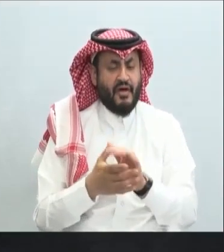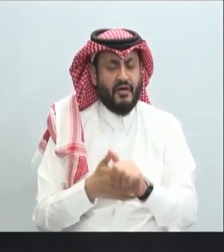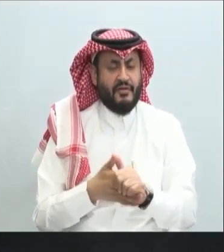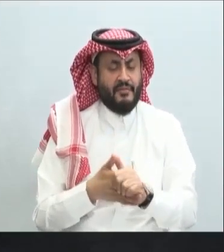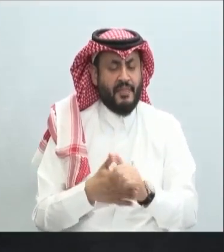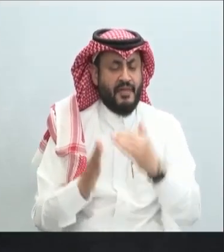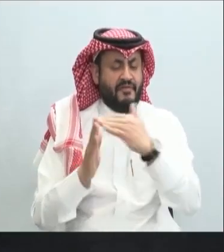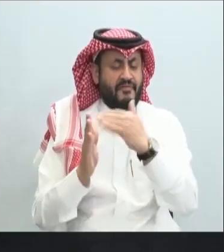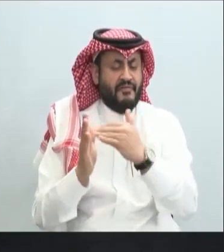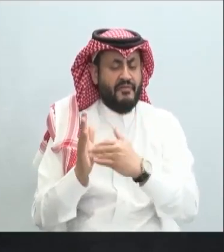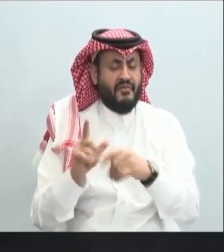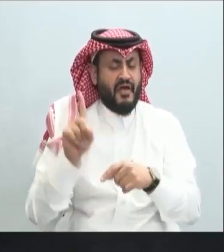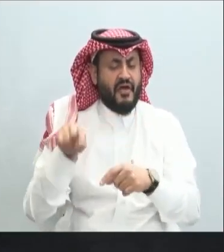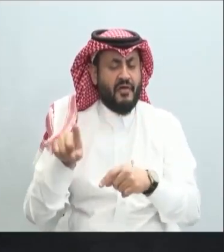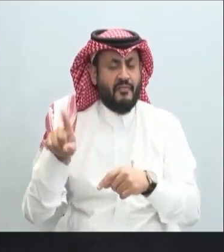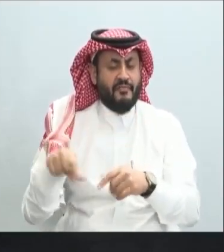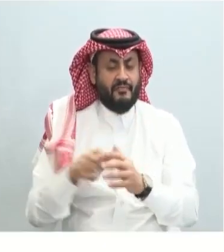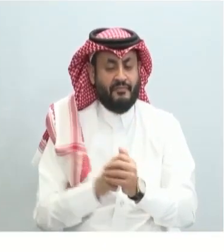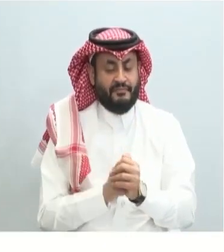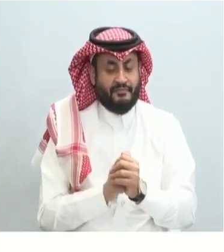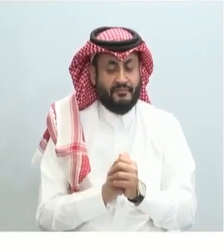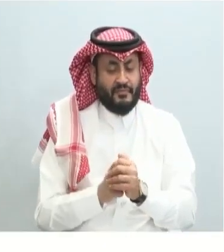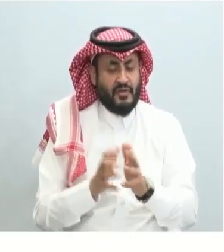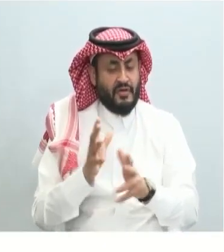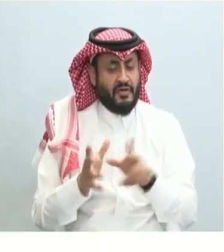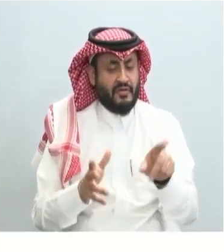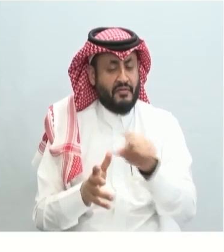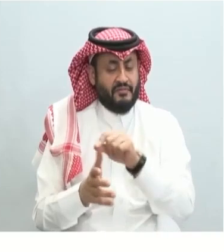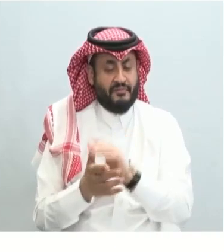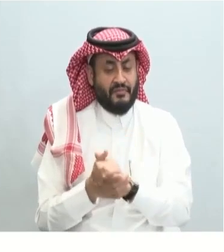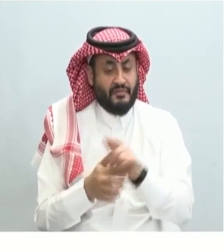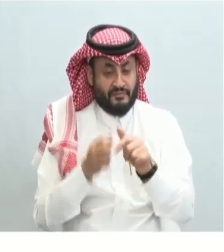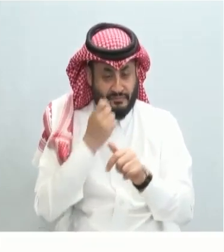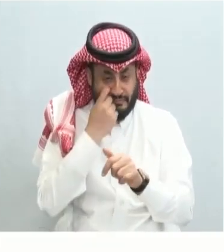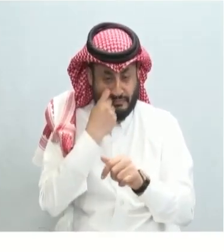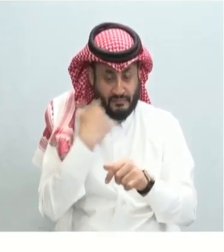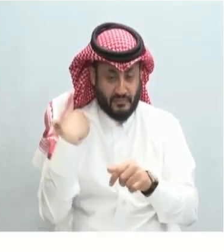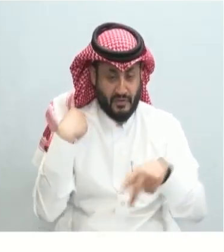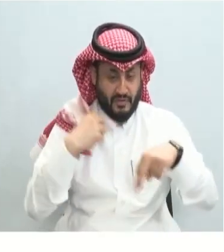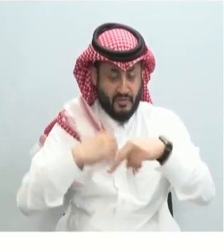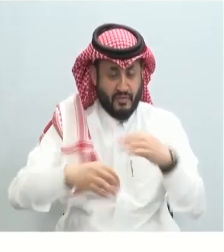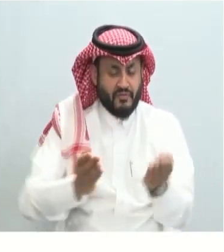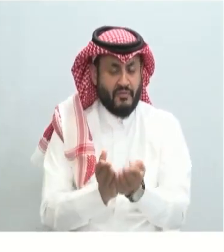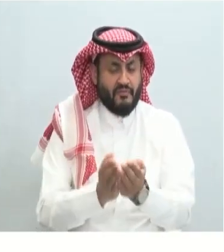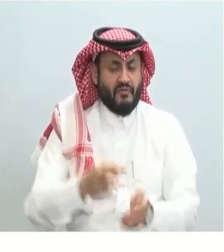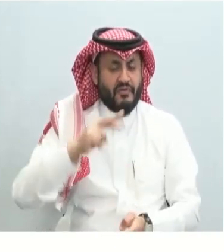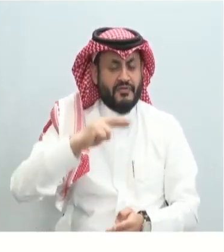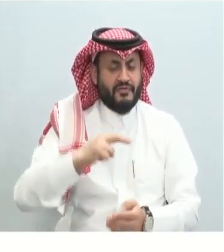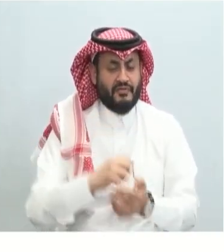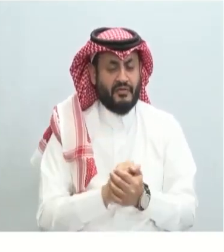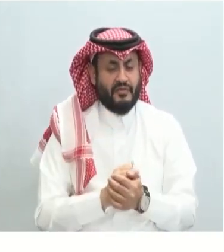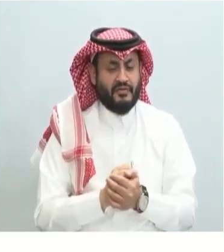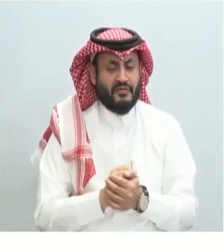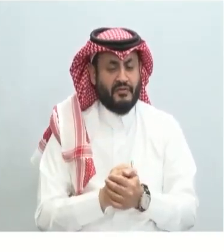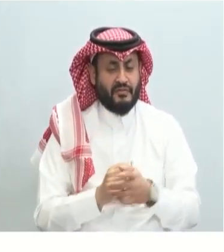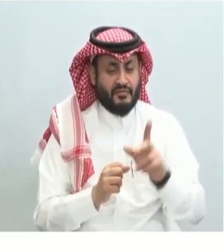each of these days. For example, we said that if you want to go to school on Sunday, then here